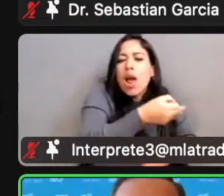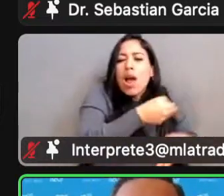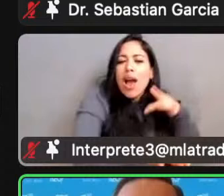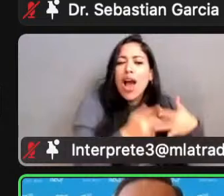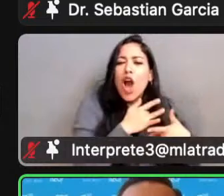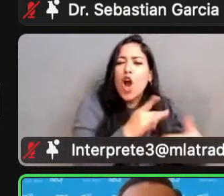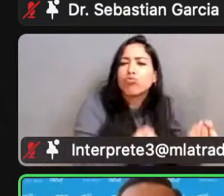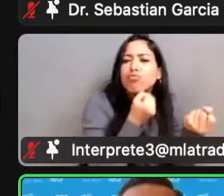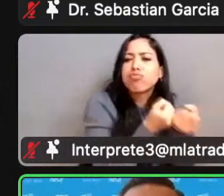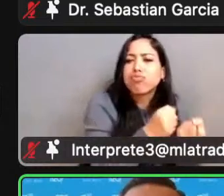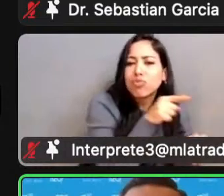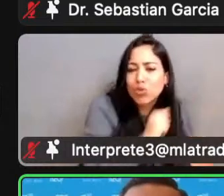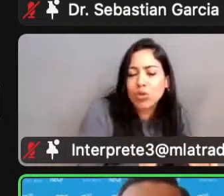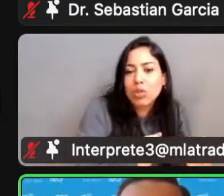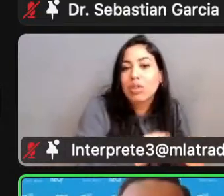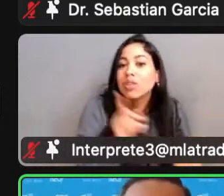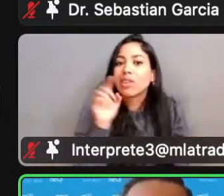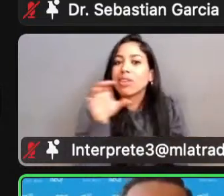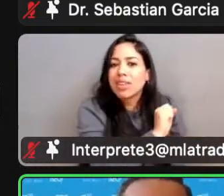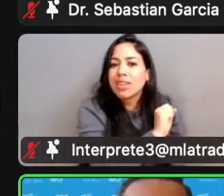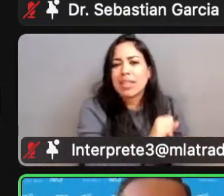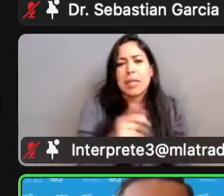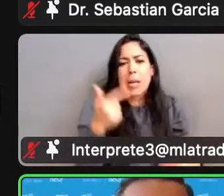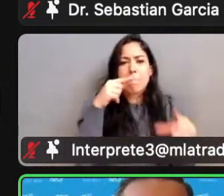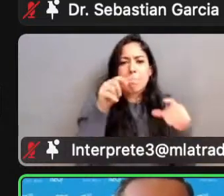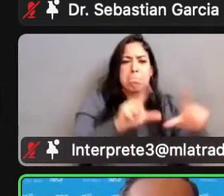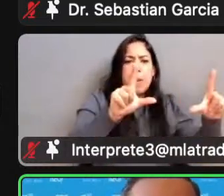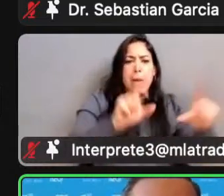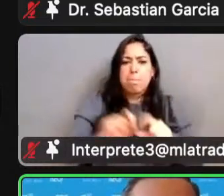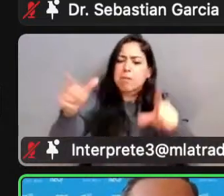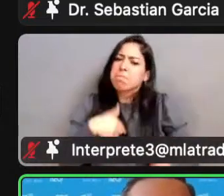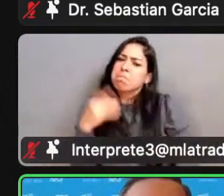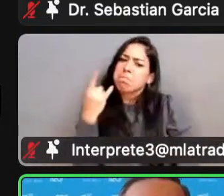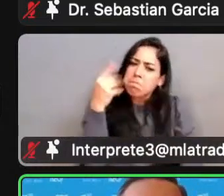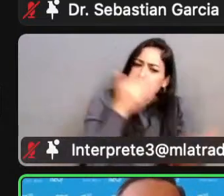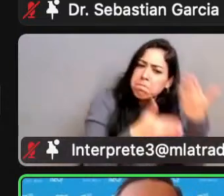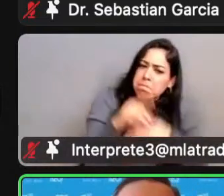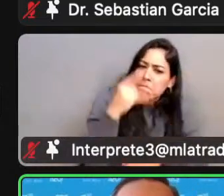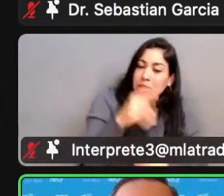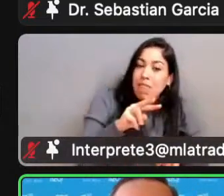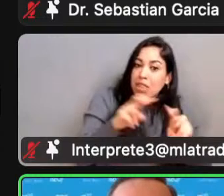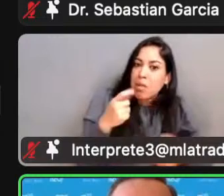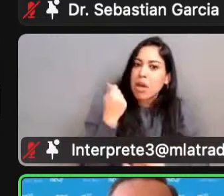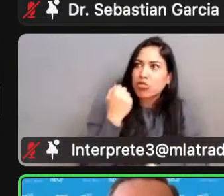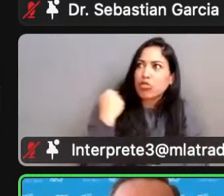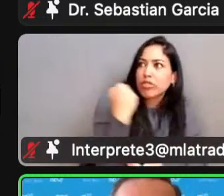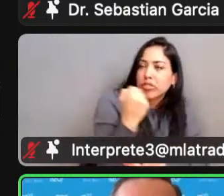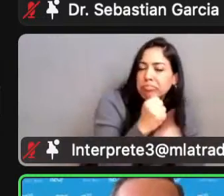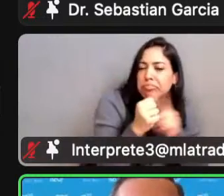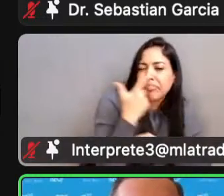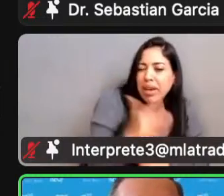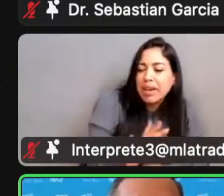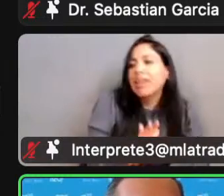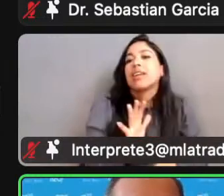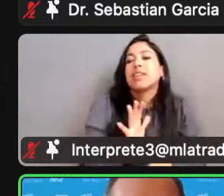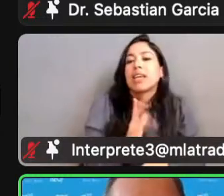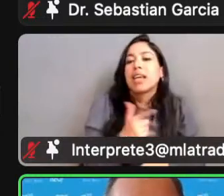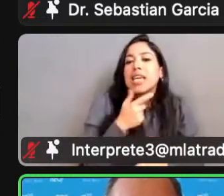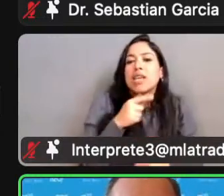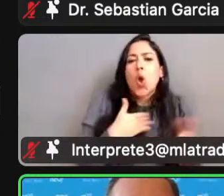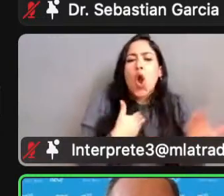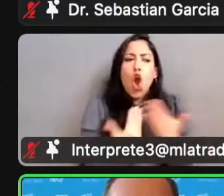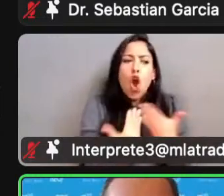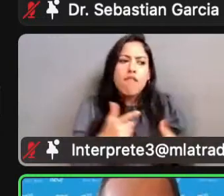one word. And what we see here, and it was very interestingly measured, the social